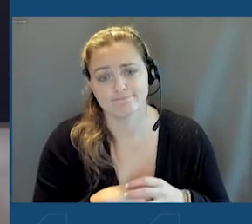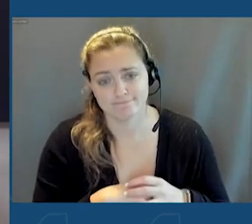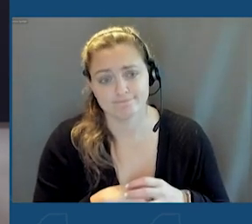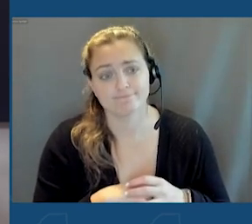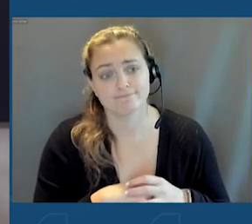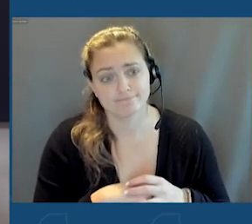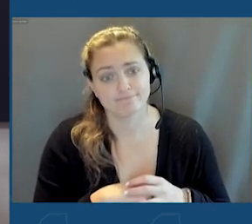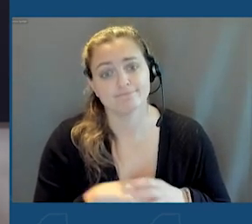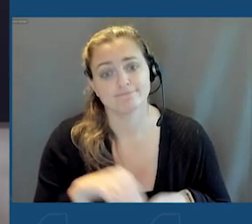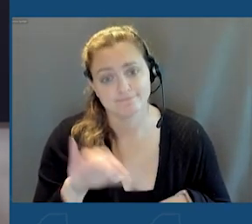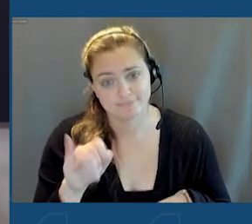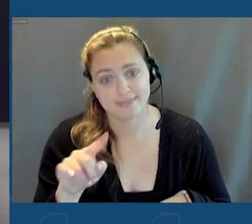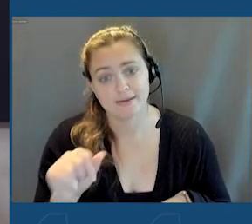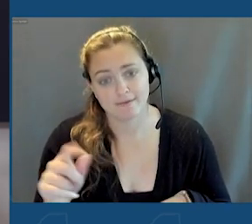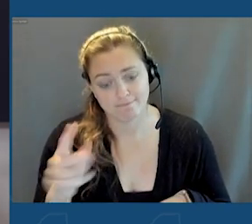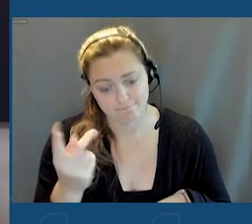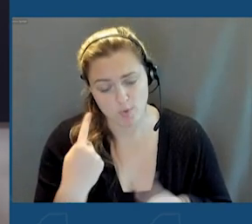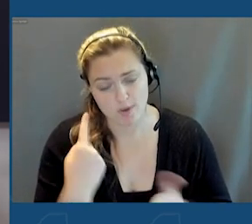Sylvia.